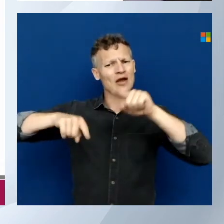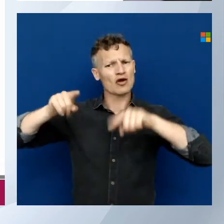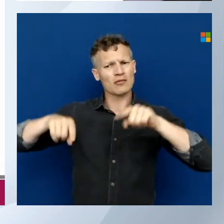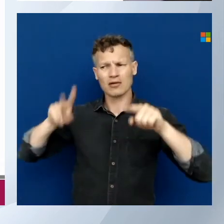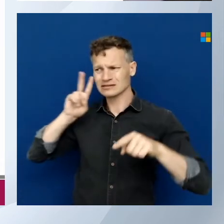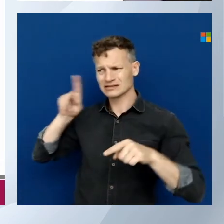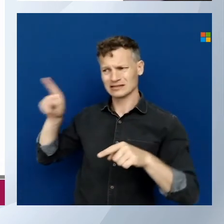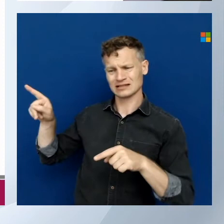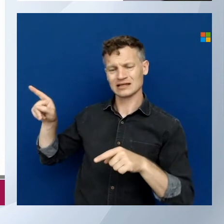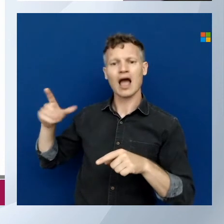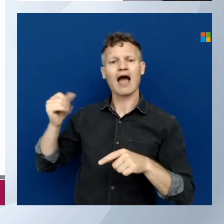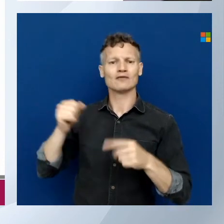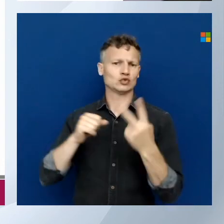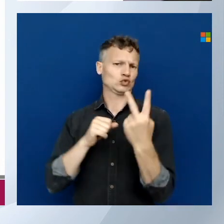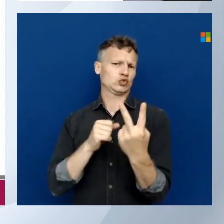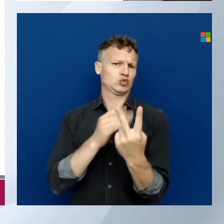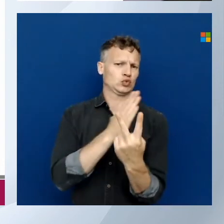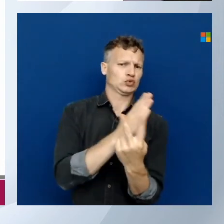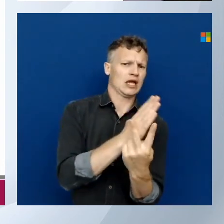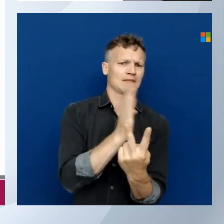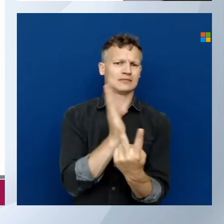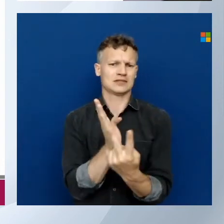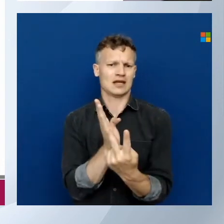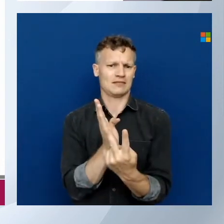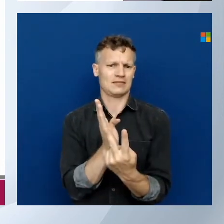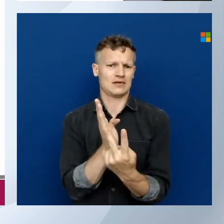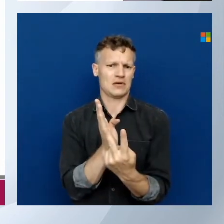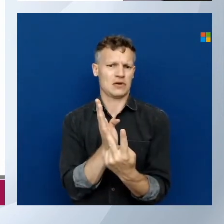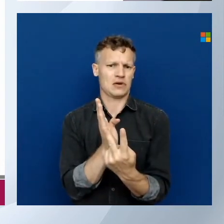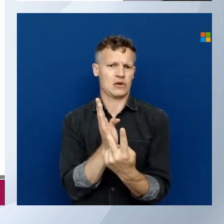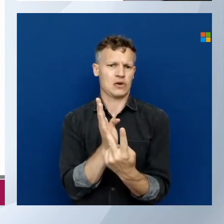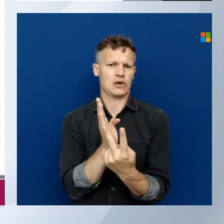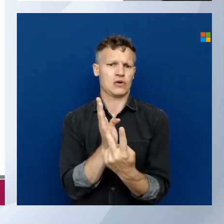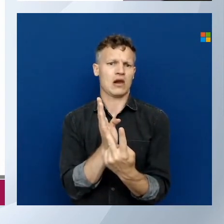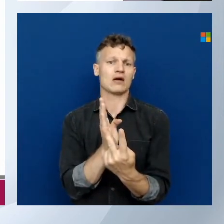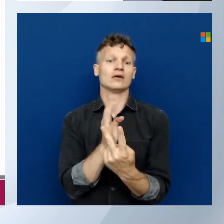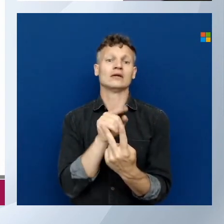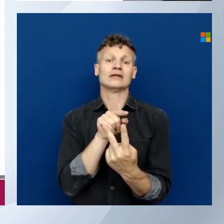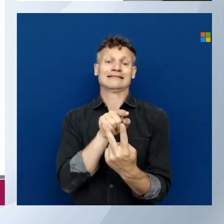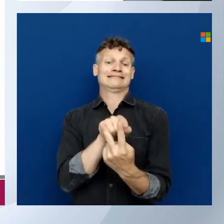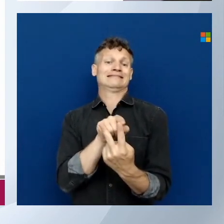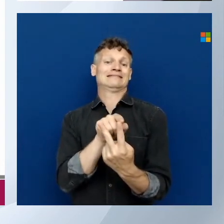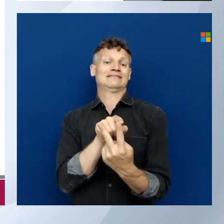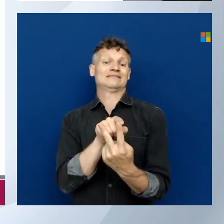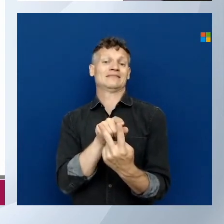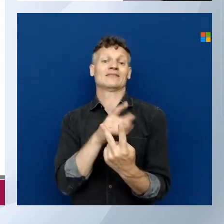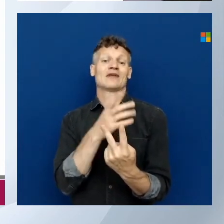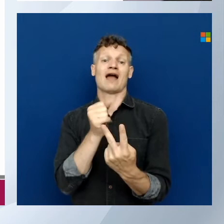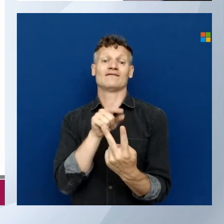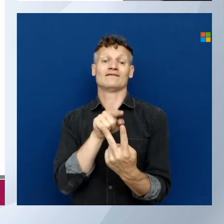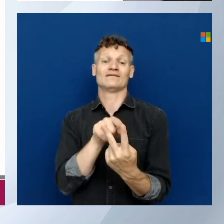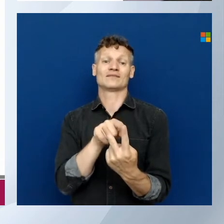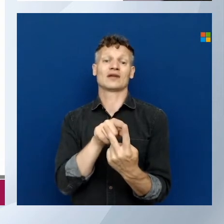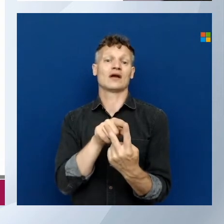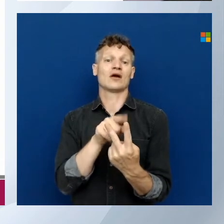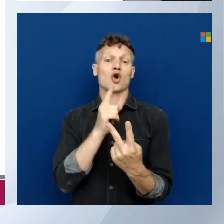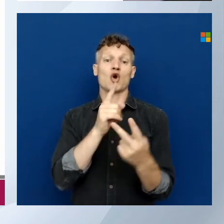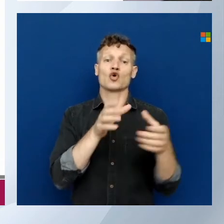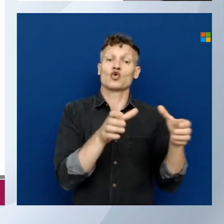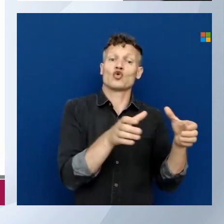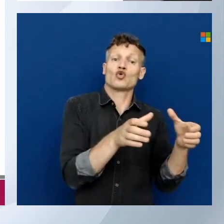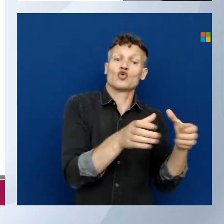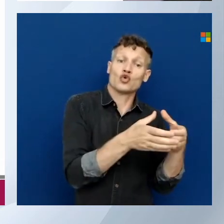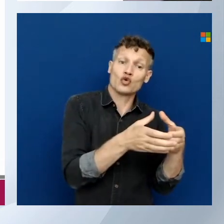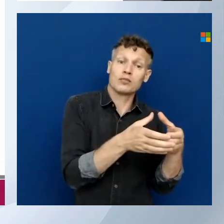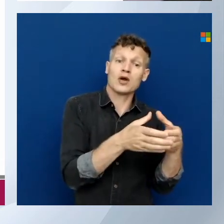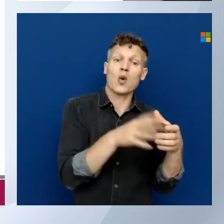of variable groups. First of all, you can specify variables, a variable group and variables within Azure